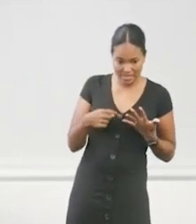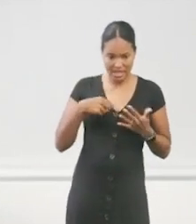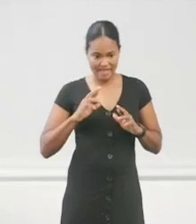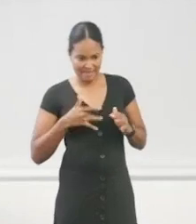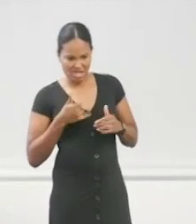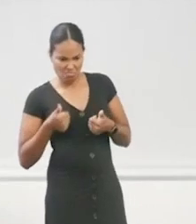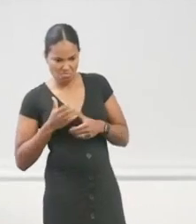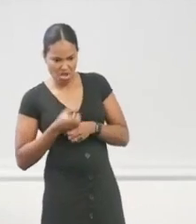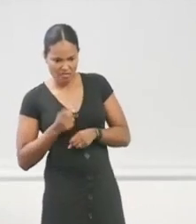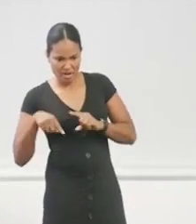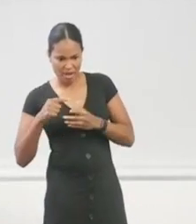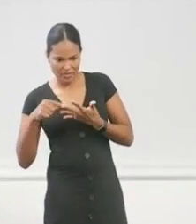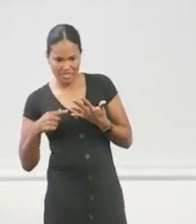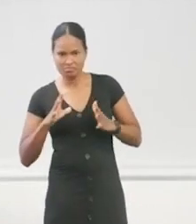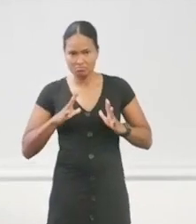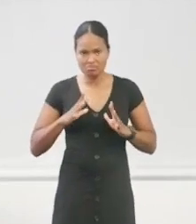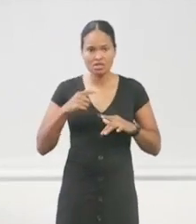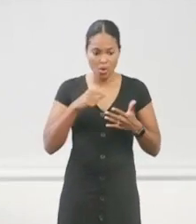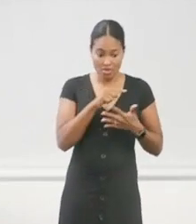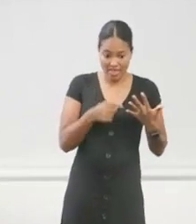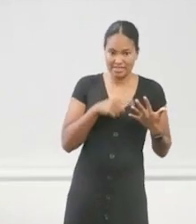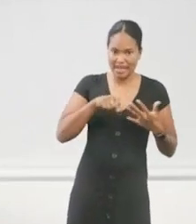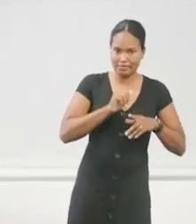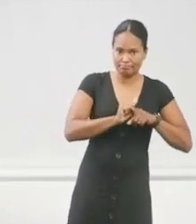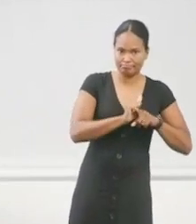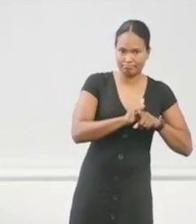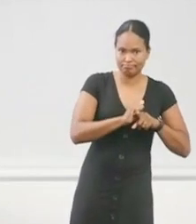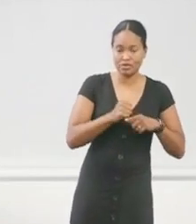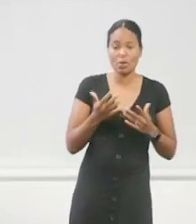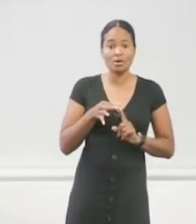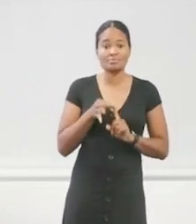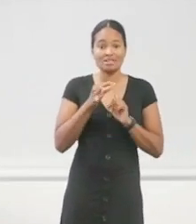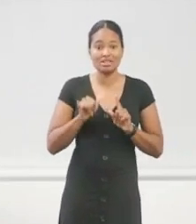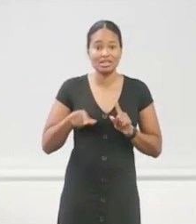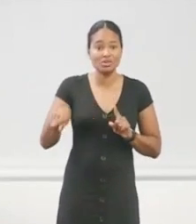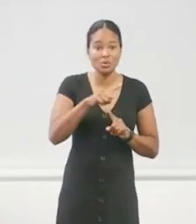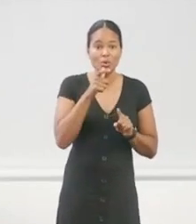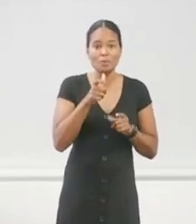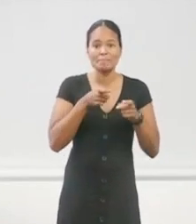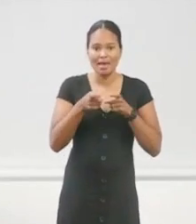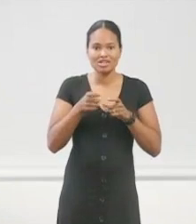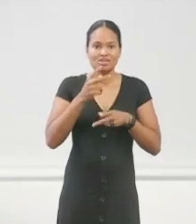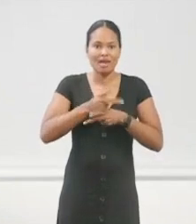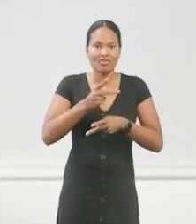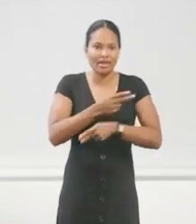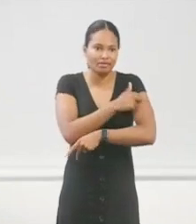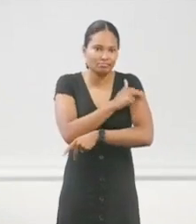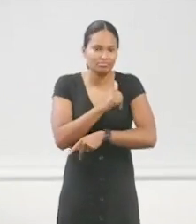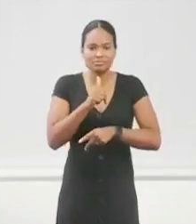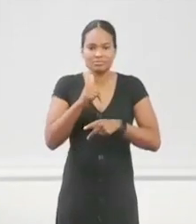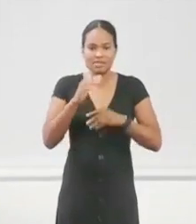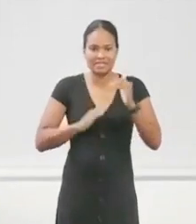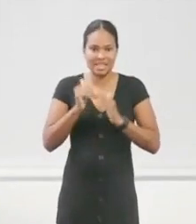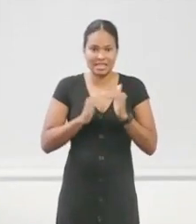preparedness plan in the event one of these things happen, especially those of you that are managing healthcare facilities. There could be lives at the other end of this.